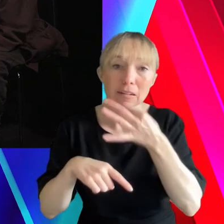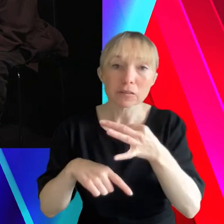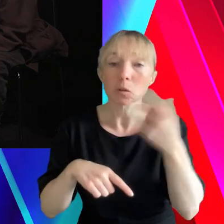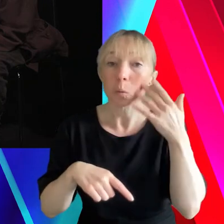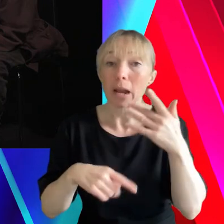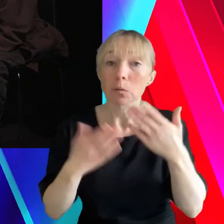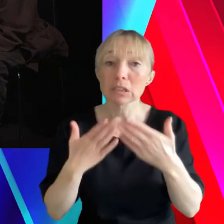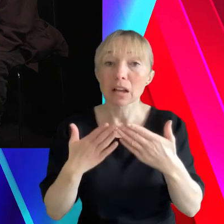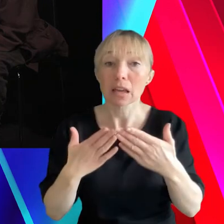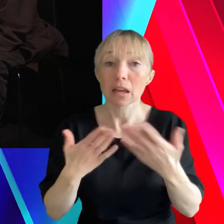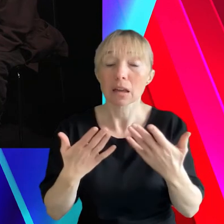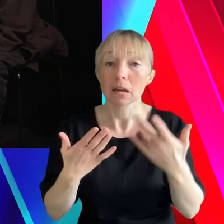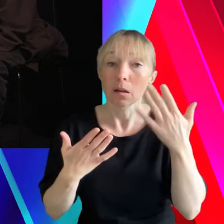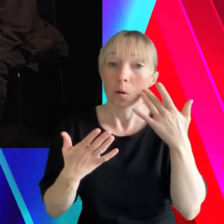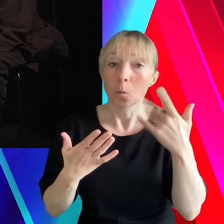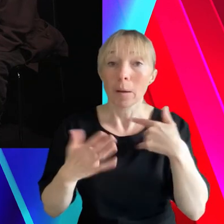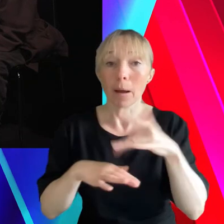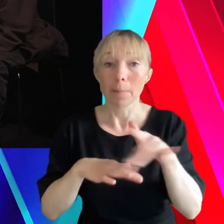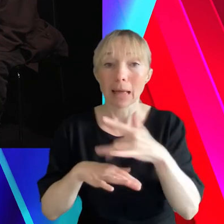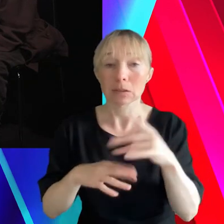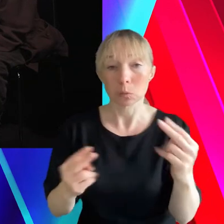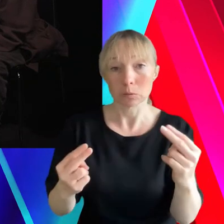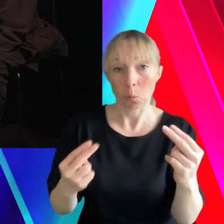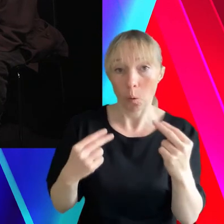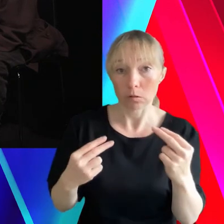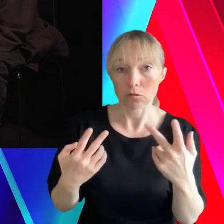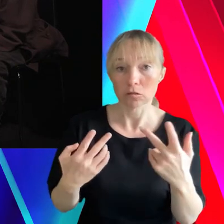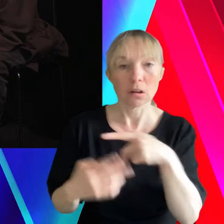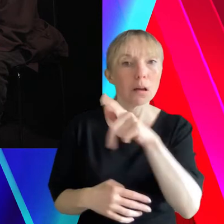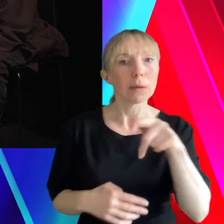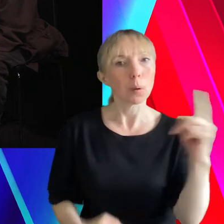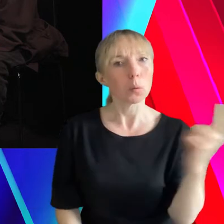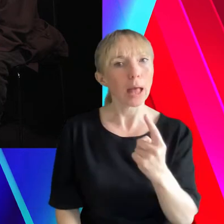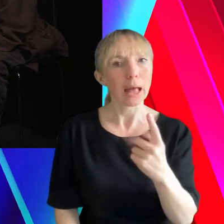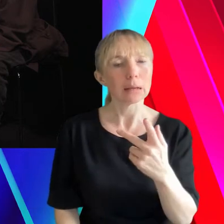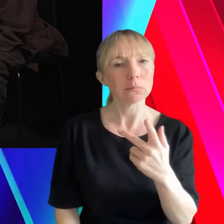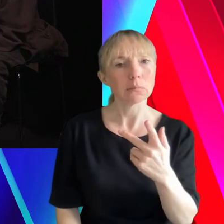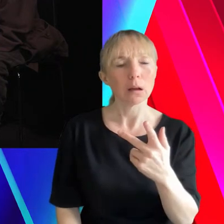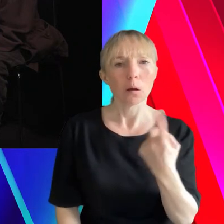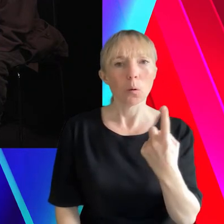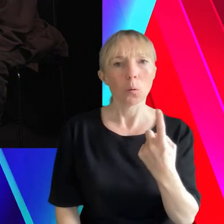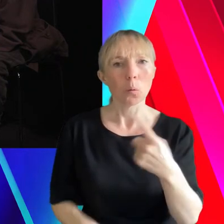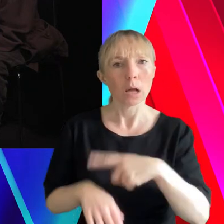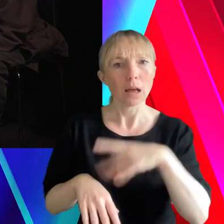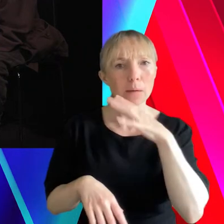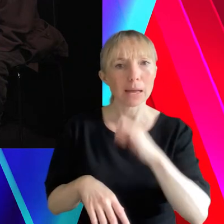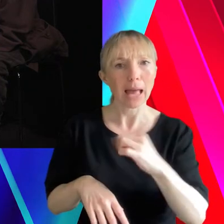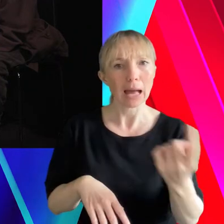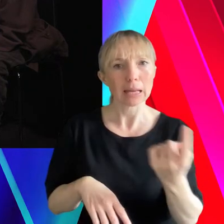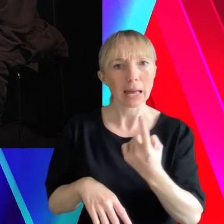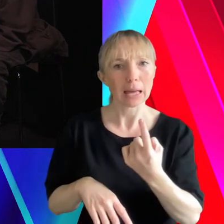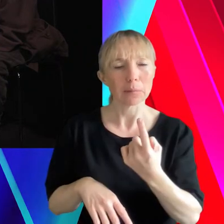student. And so when my plays were seen, people who came and saw me once, a guy came to me and